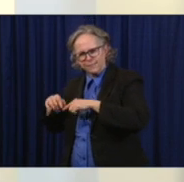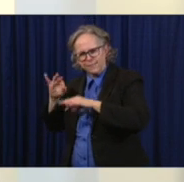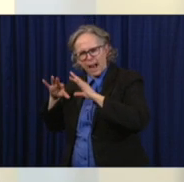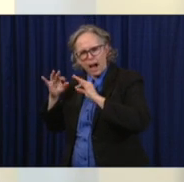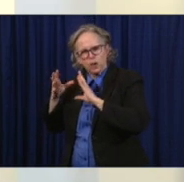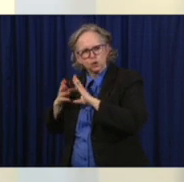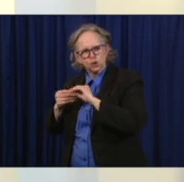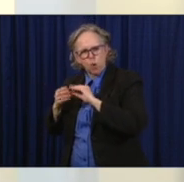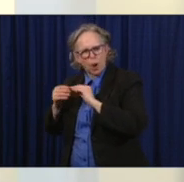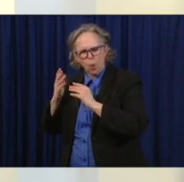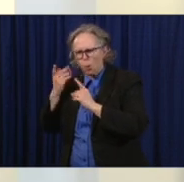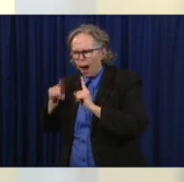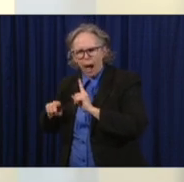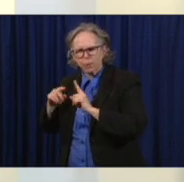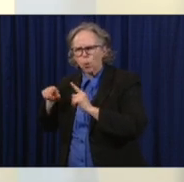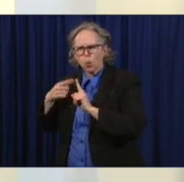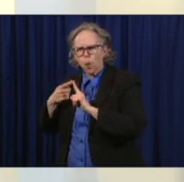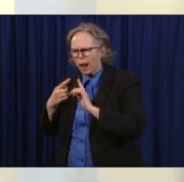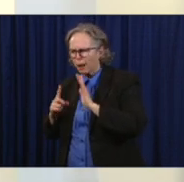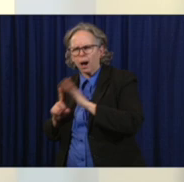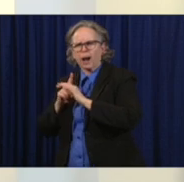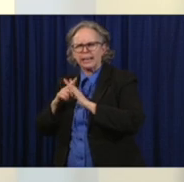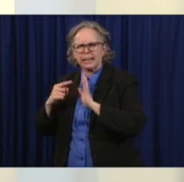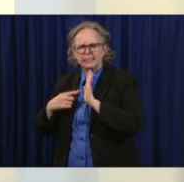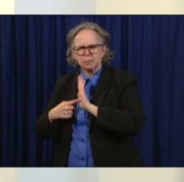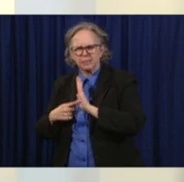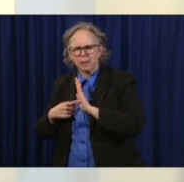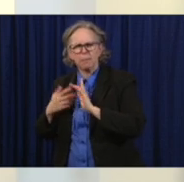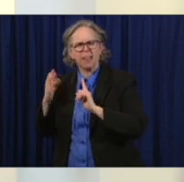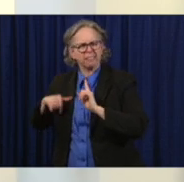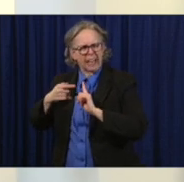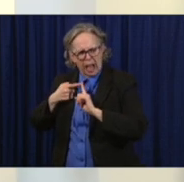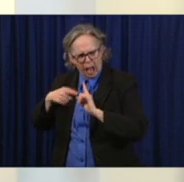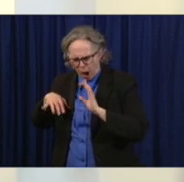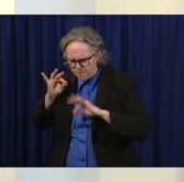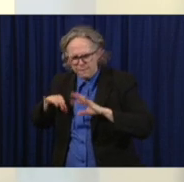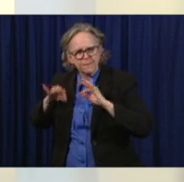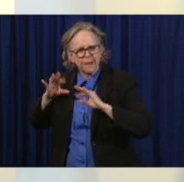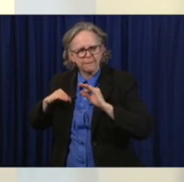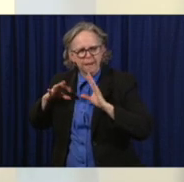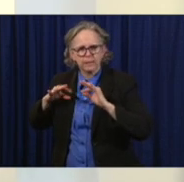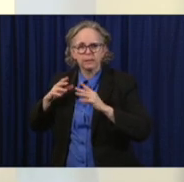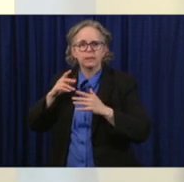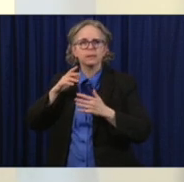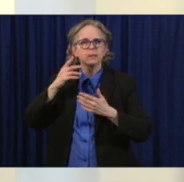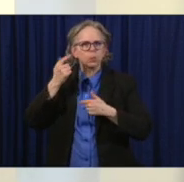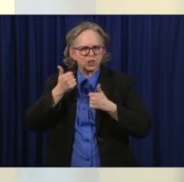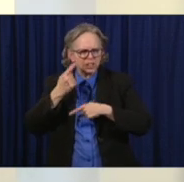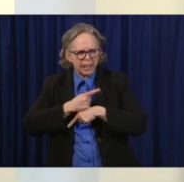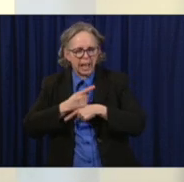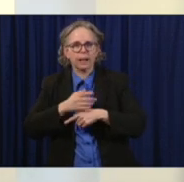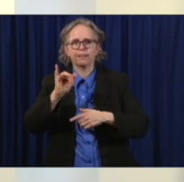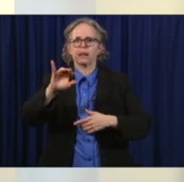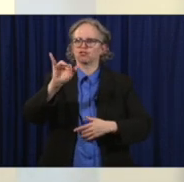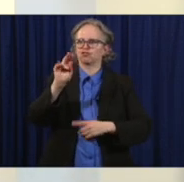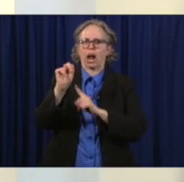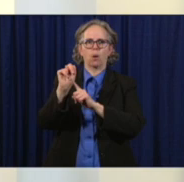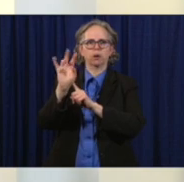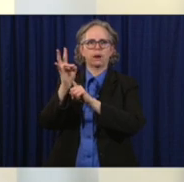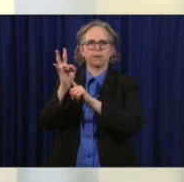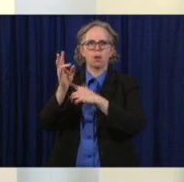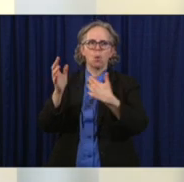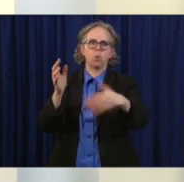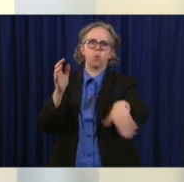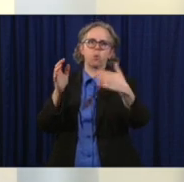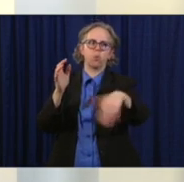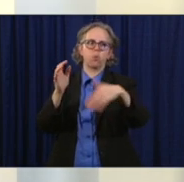COVID-19 symptoms. And that's how we arrive at those dates in January. Now, it could be that someone had